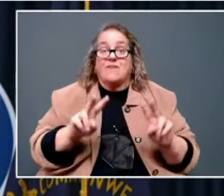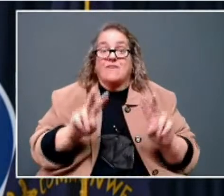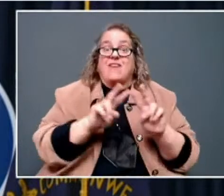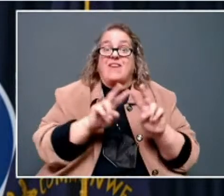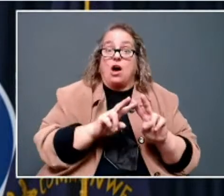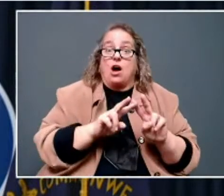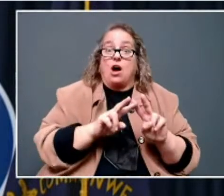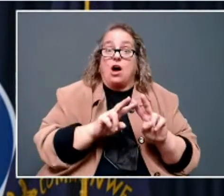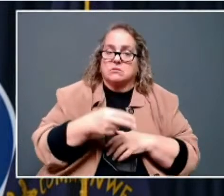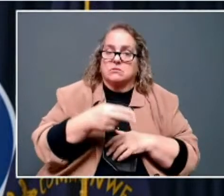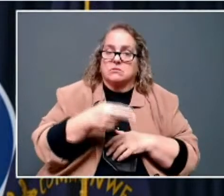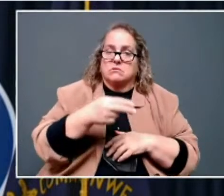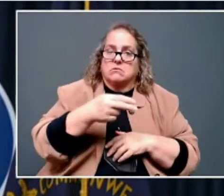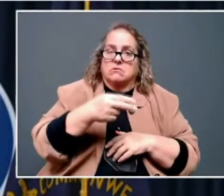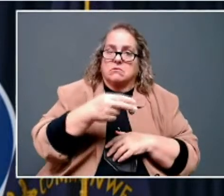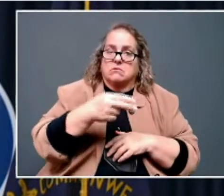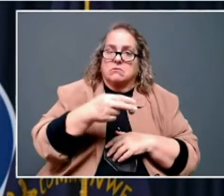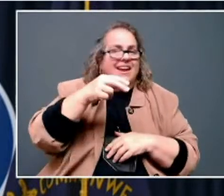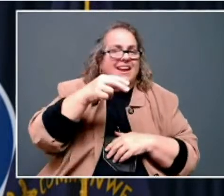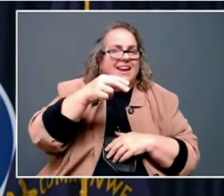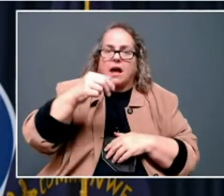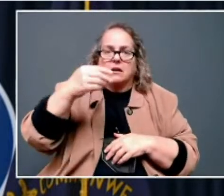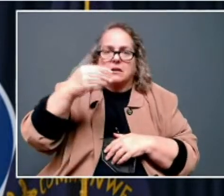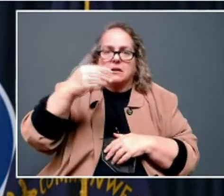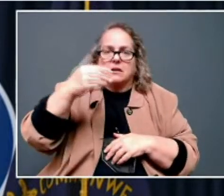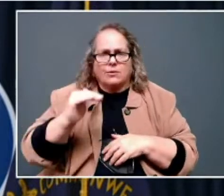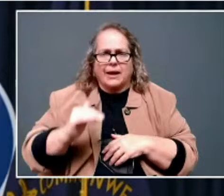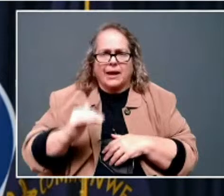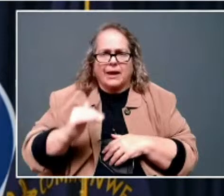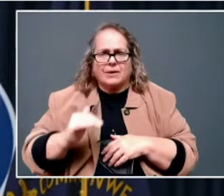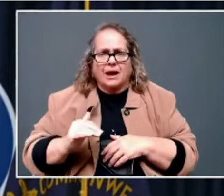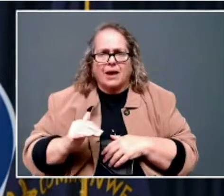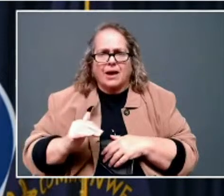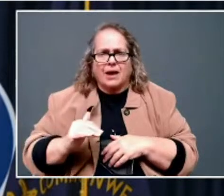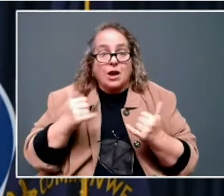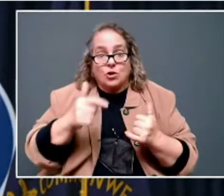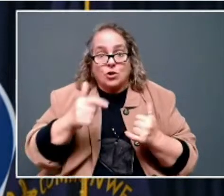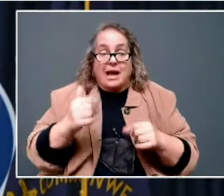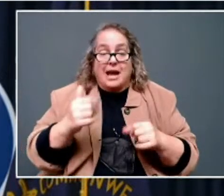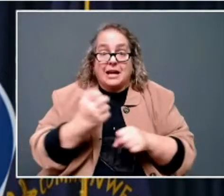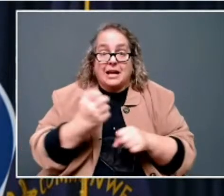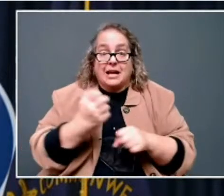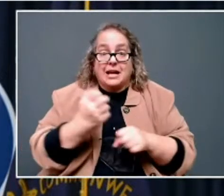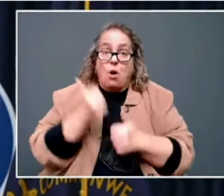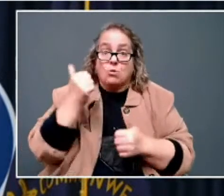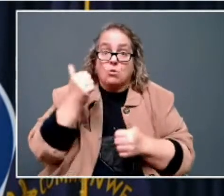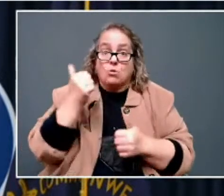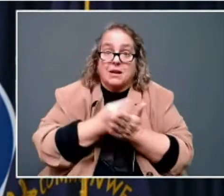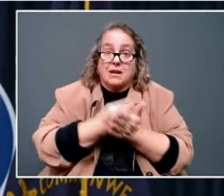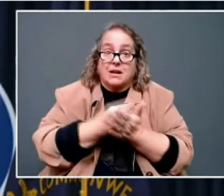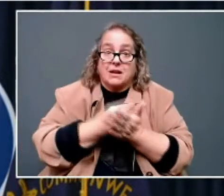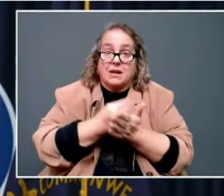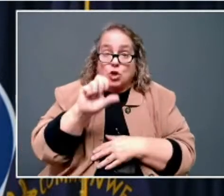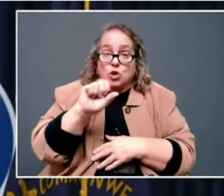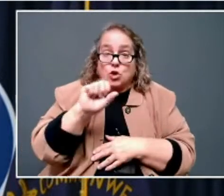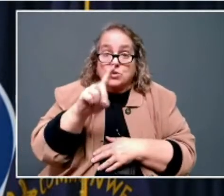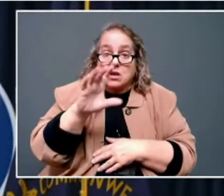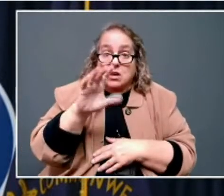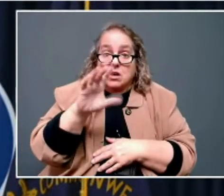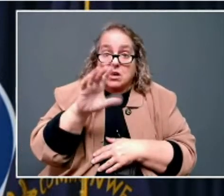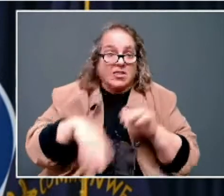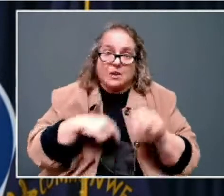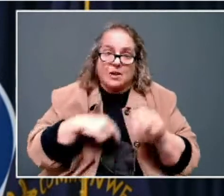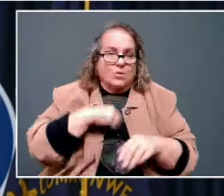couple of years, has actually increased. That right now you could get the most money for your used car probably that we have seen in